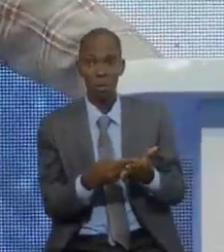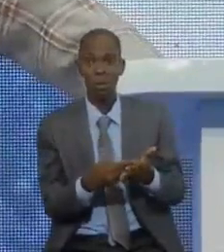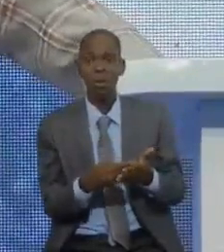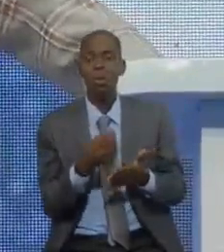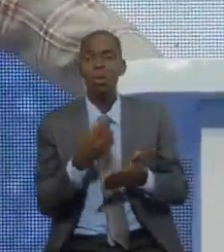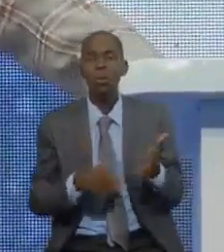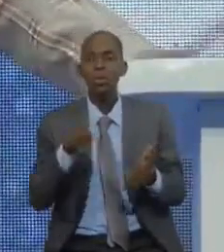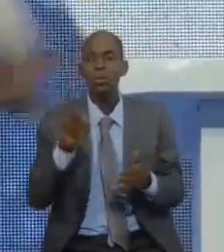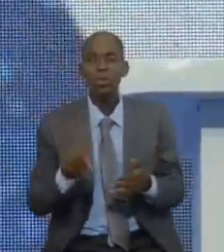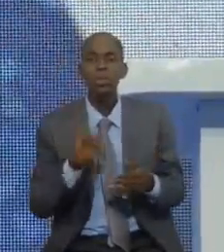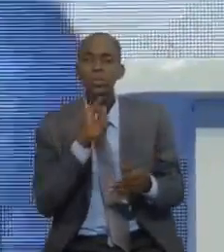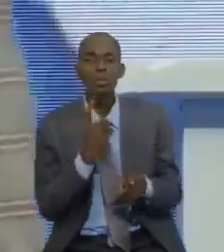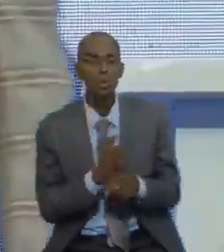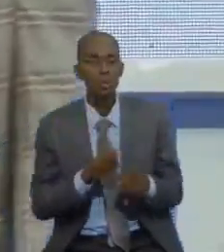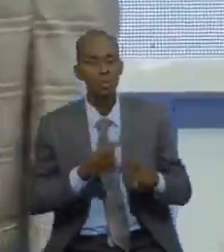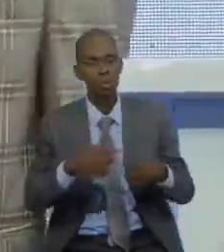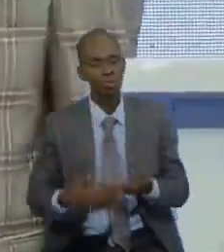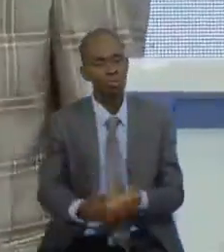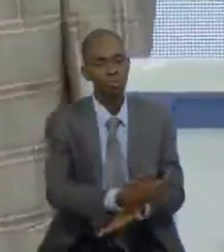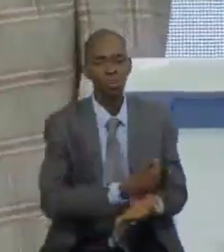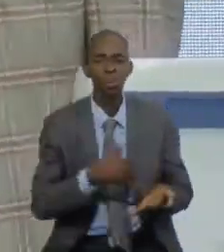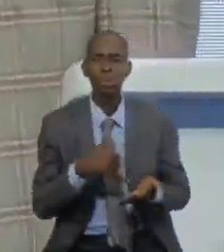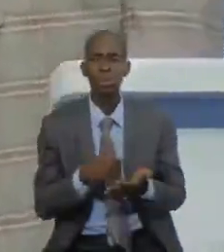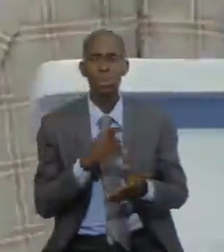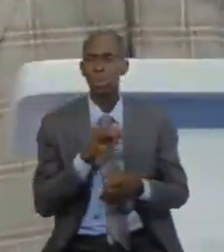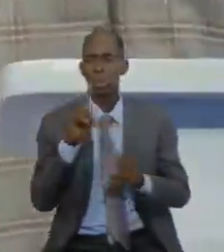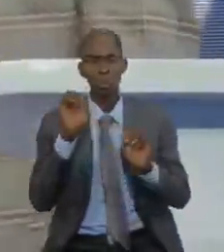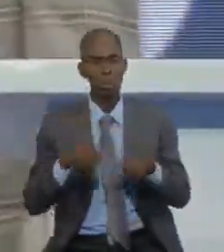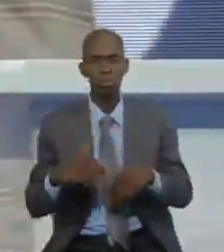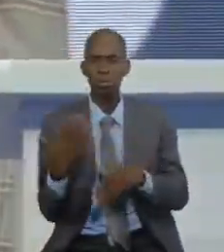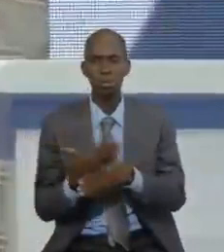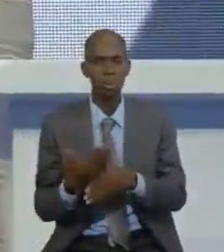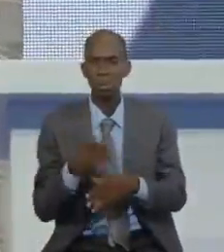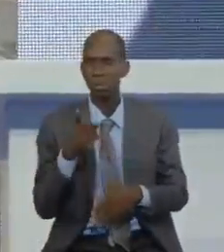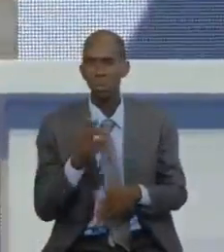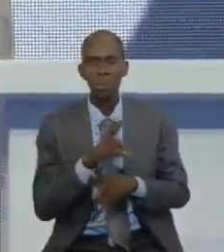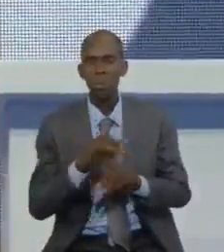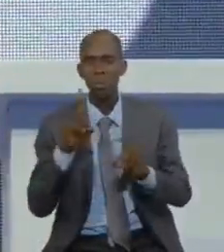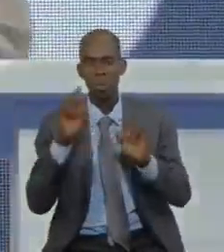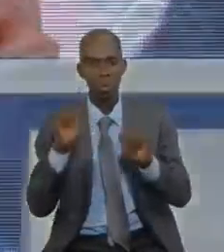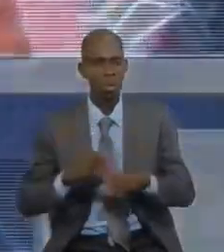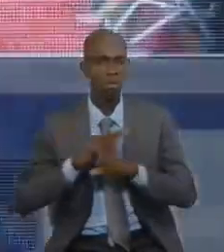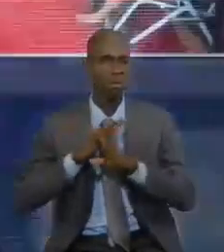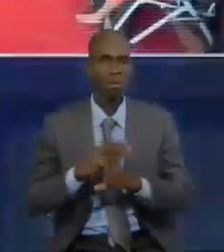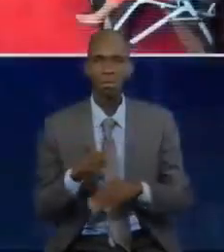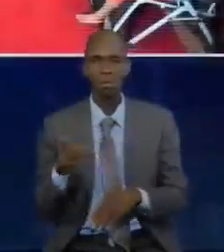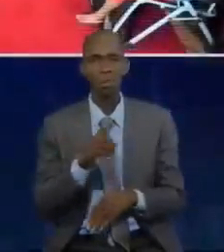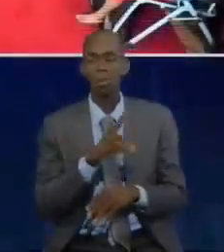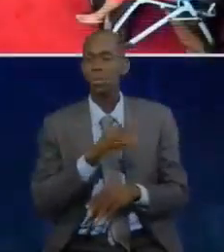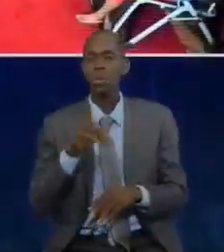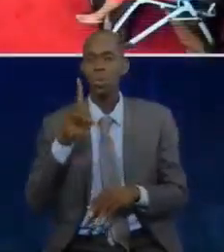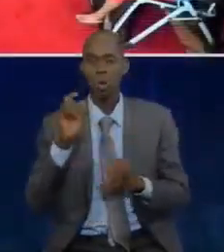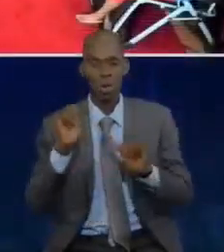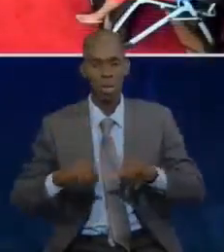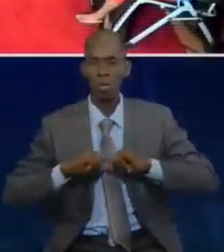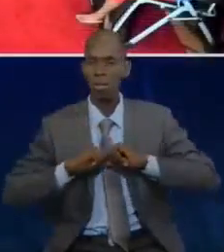and collect. And nobody can disturb you. Nobody can hinder you. Nobody can deny